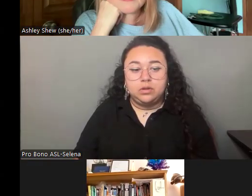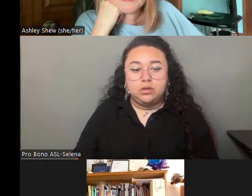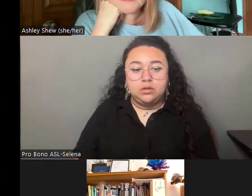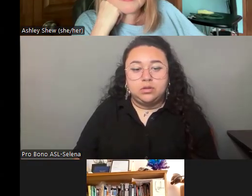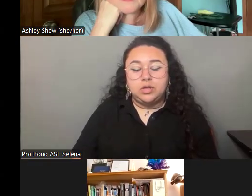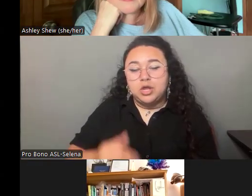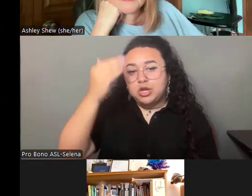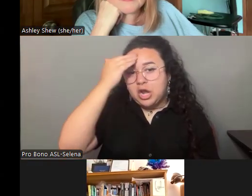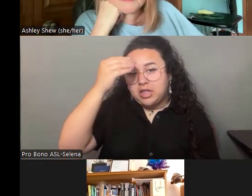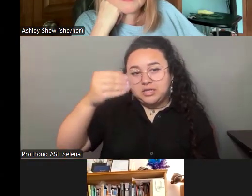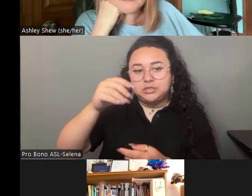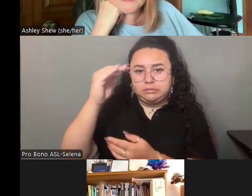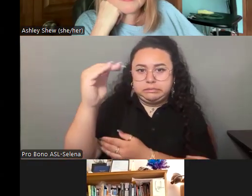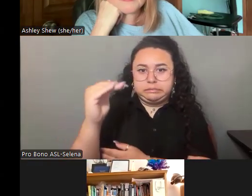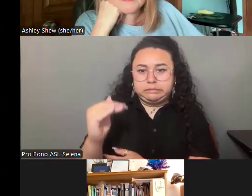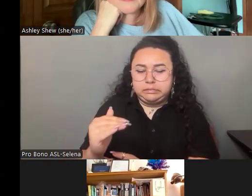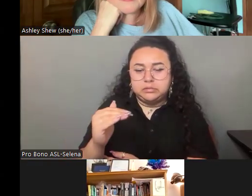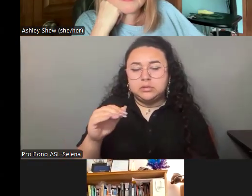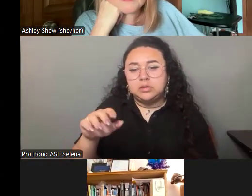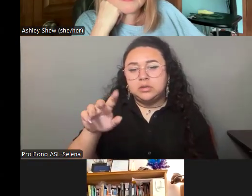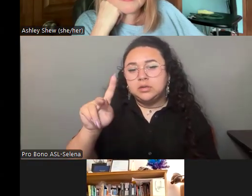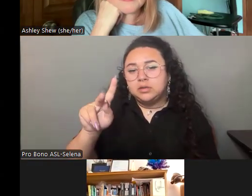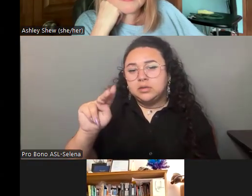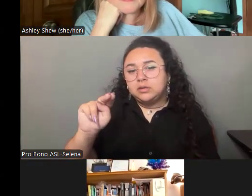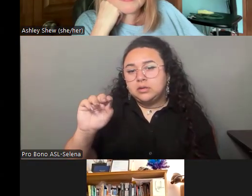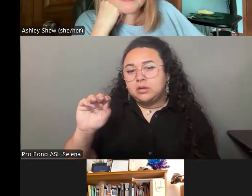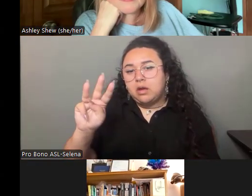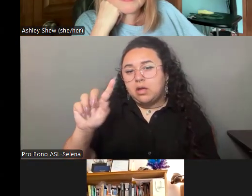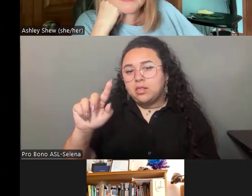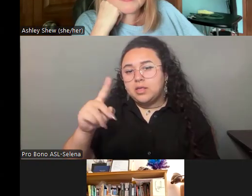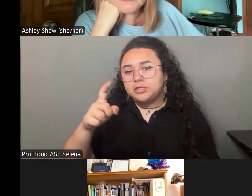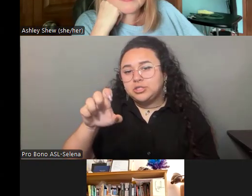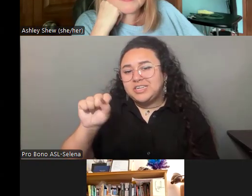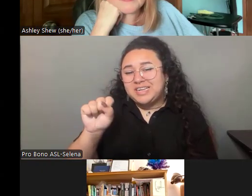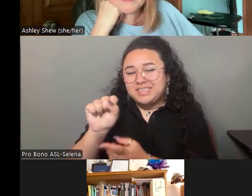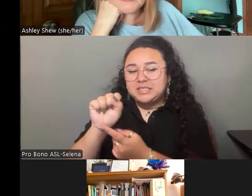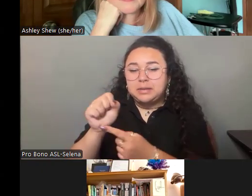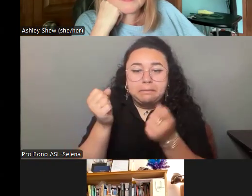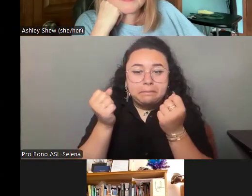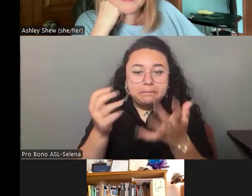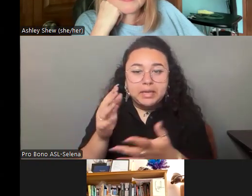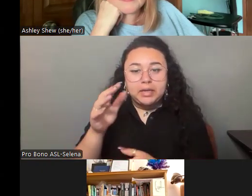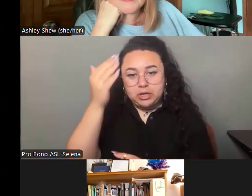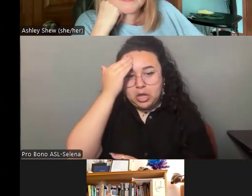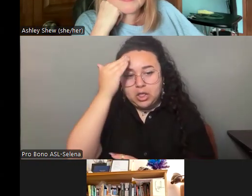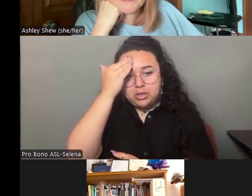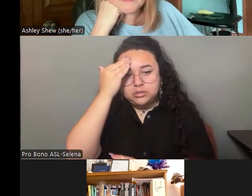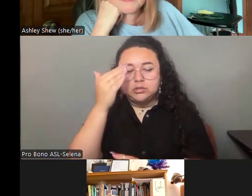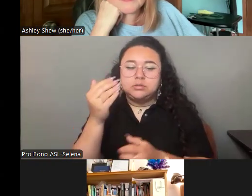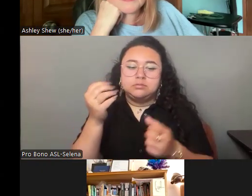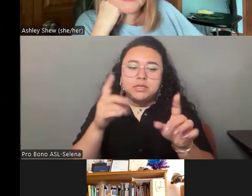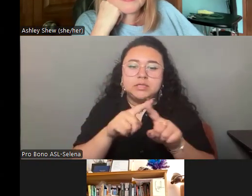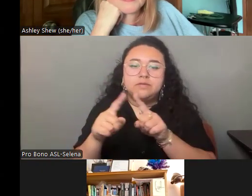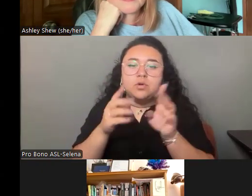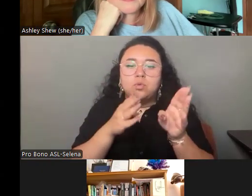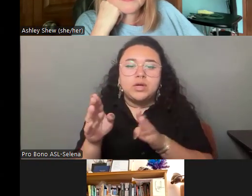on knowledges is intentional because what we're looking at are multiple different ways of being and knowing in